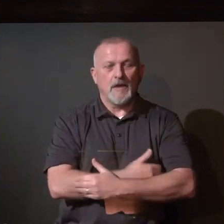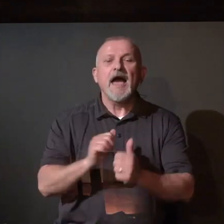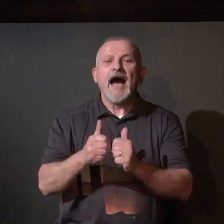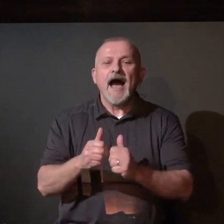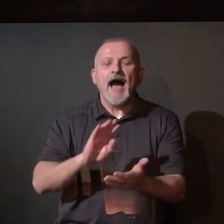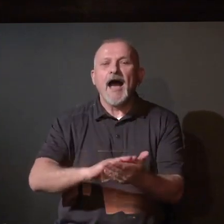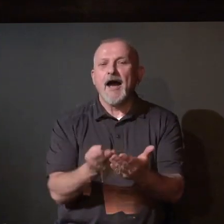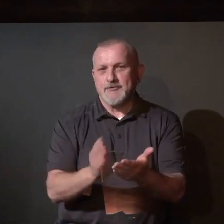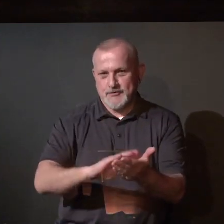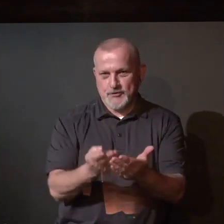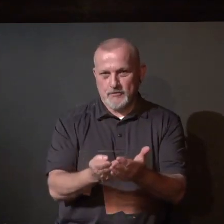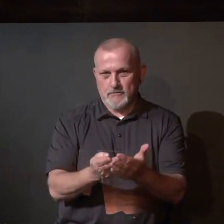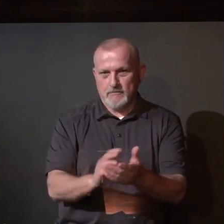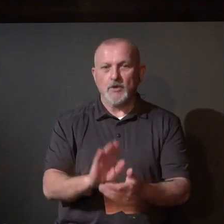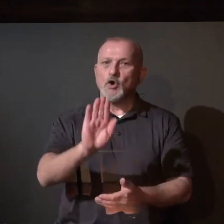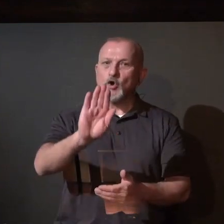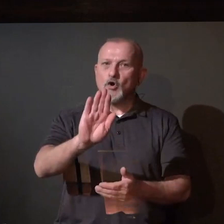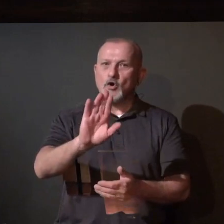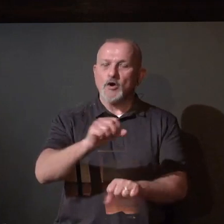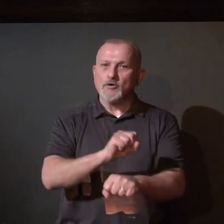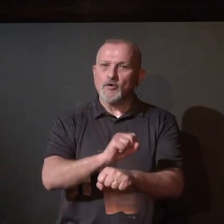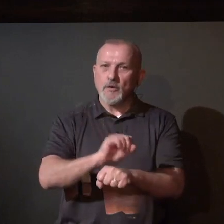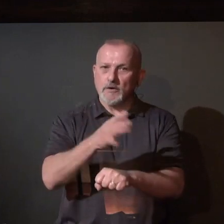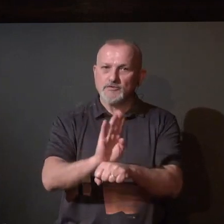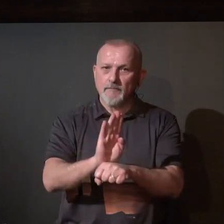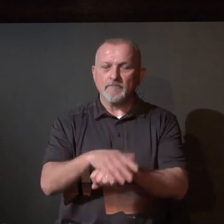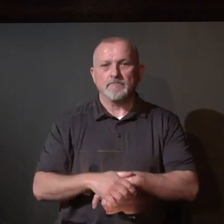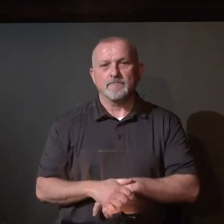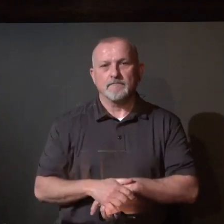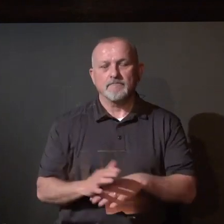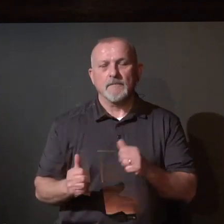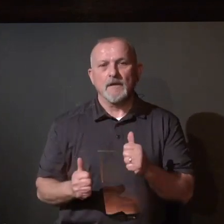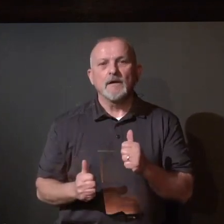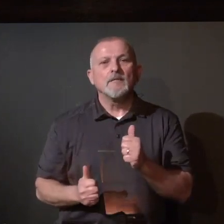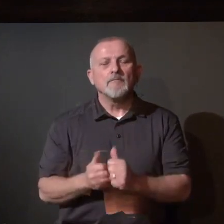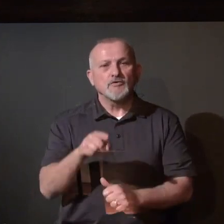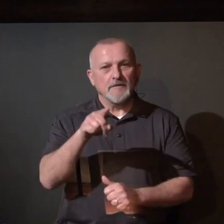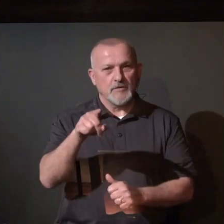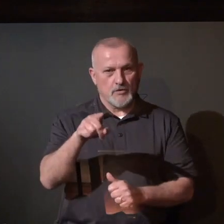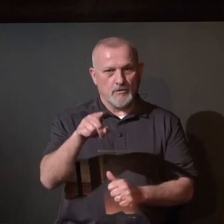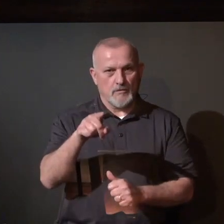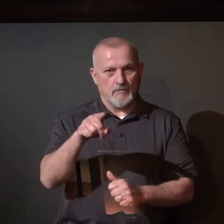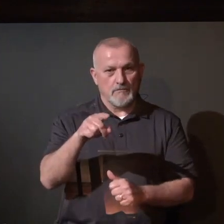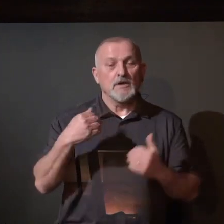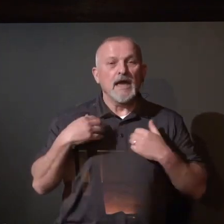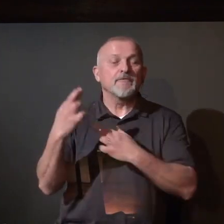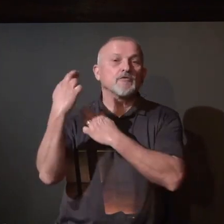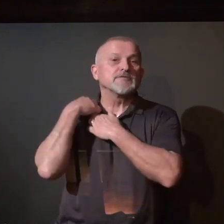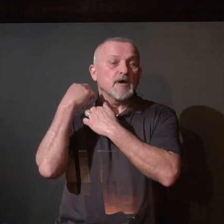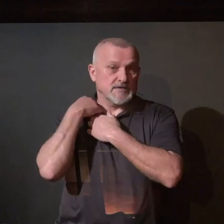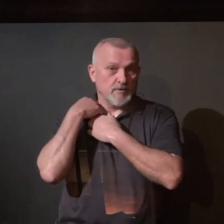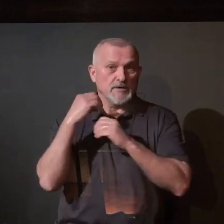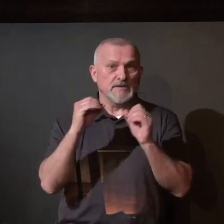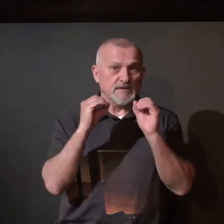cook. At your work, most of you, almost all of you, are given the responsibility to teach